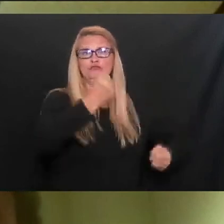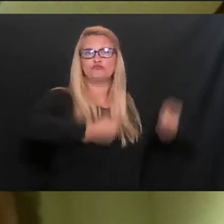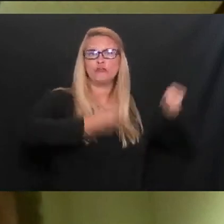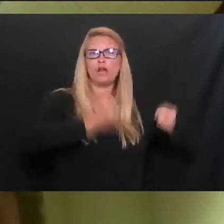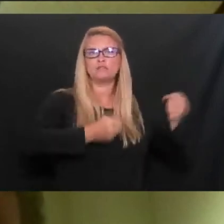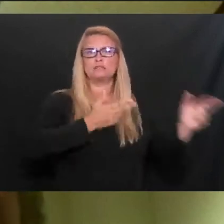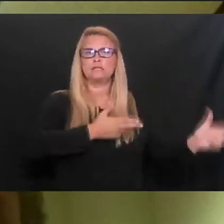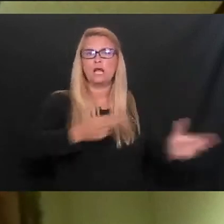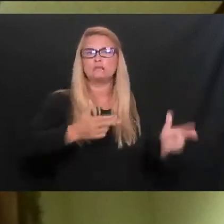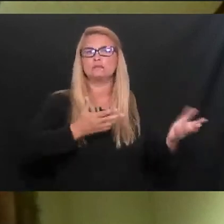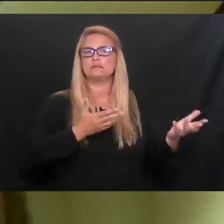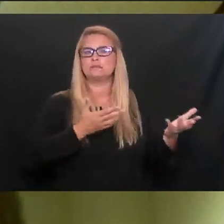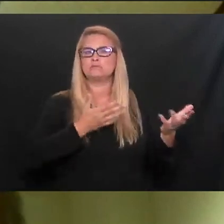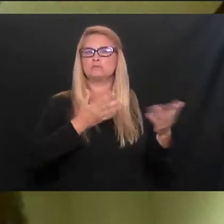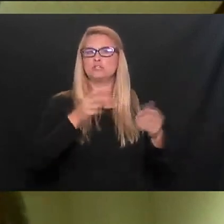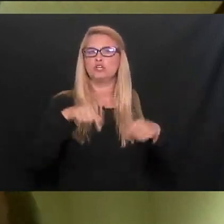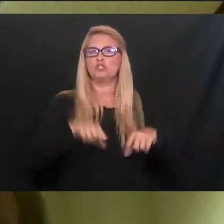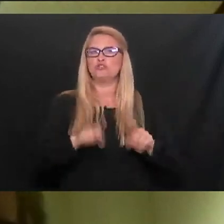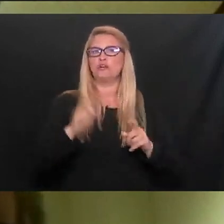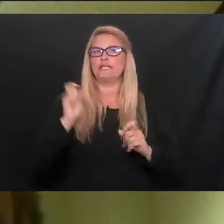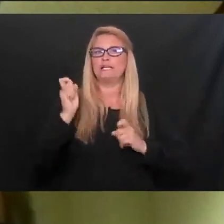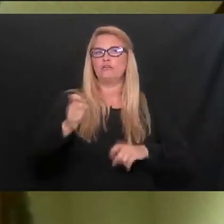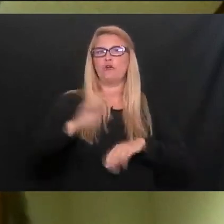firearms that will be given out in these sweepstakes.